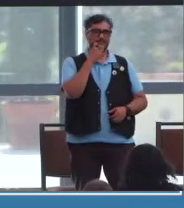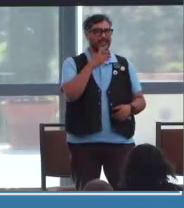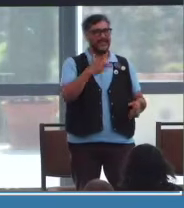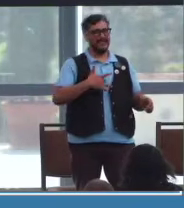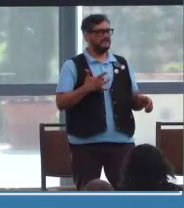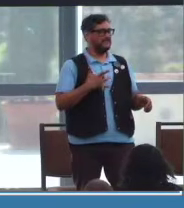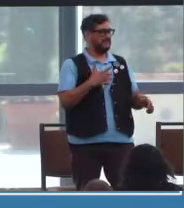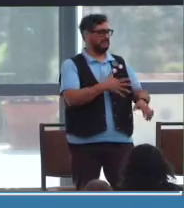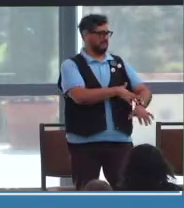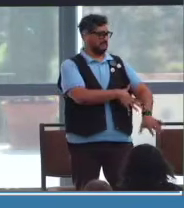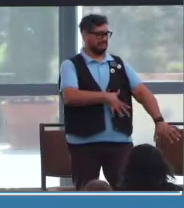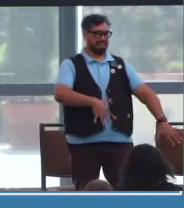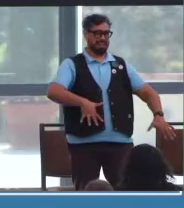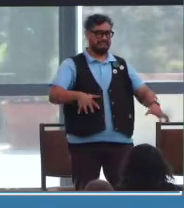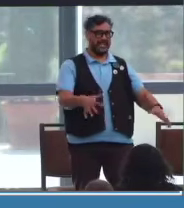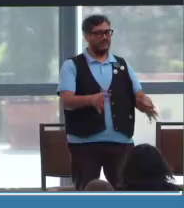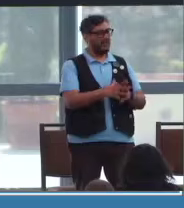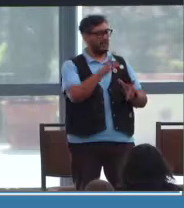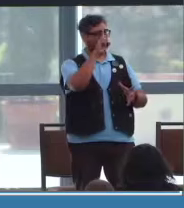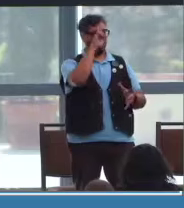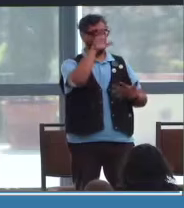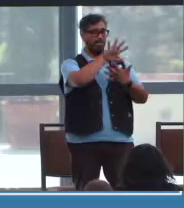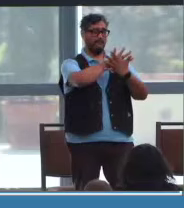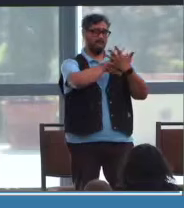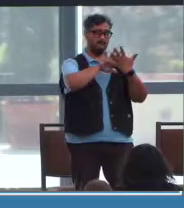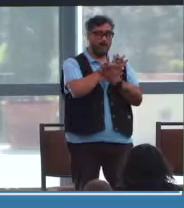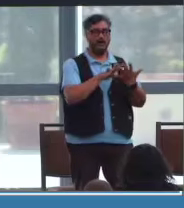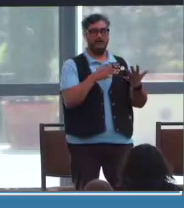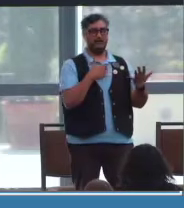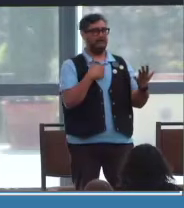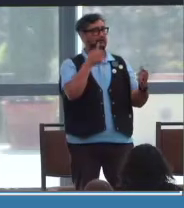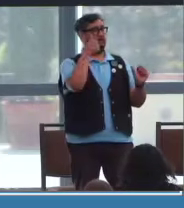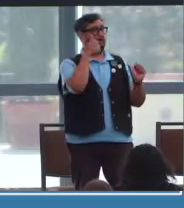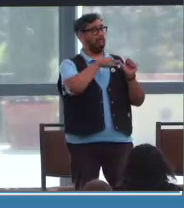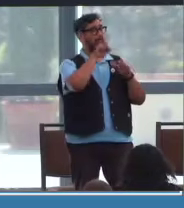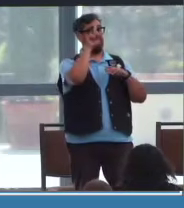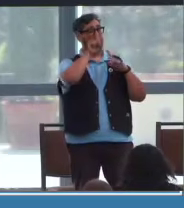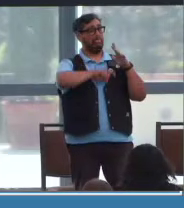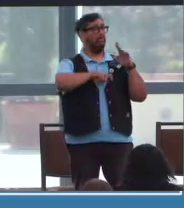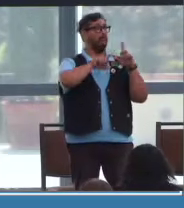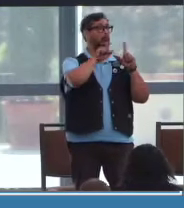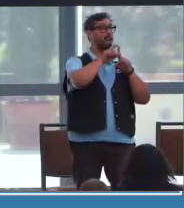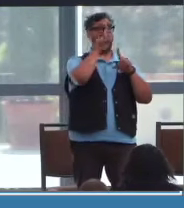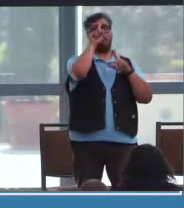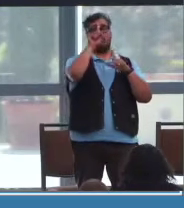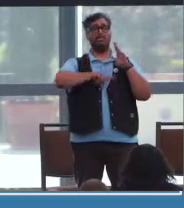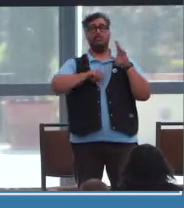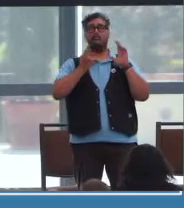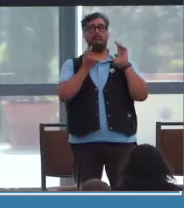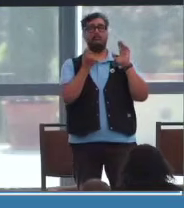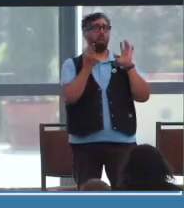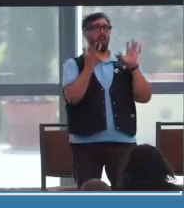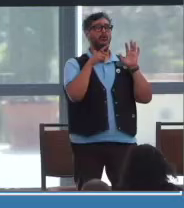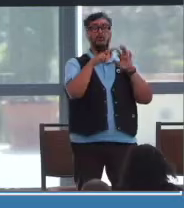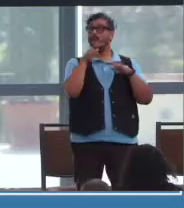feeling stiff. I'm having a lot of brain fog. I'm having a hard time remembering, words and remembering what I was supposed to be doing when I